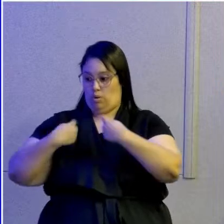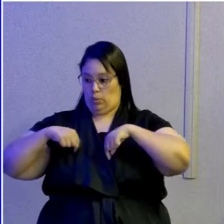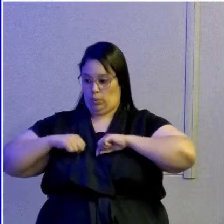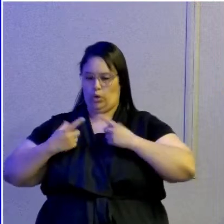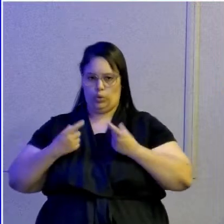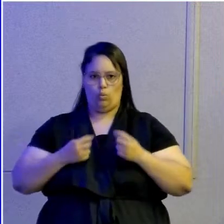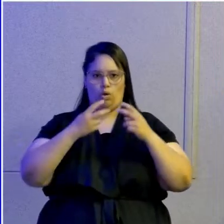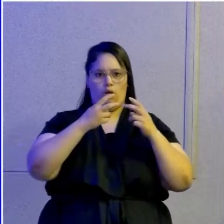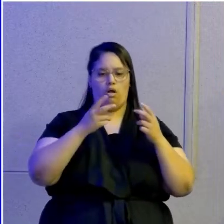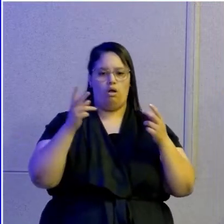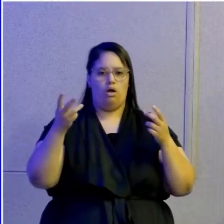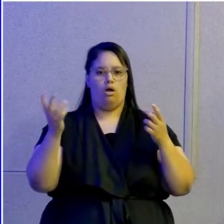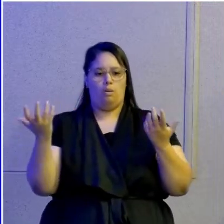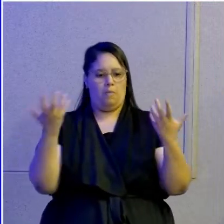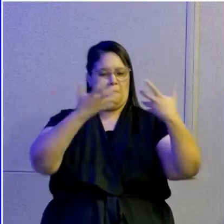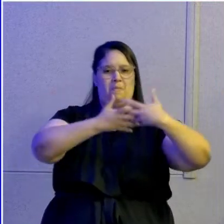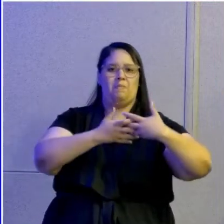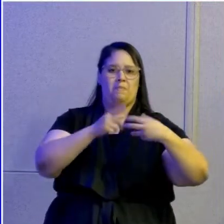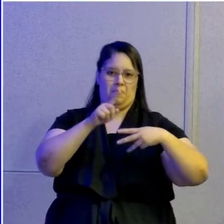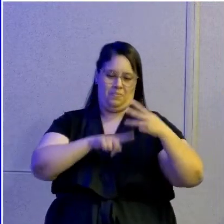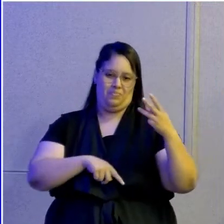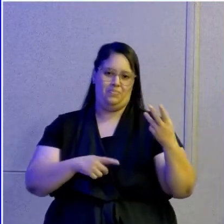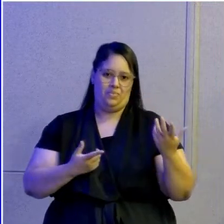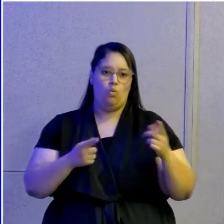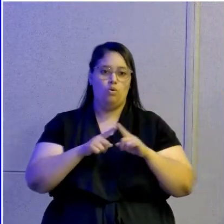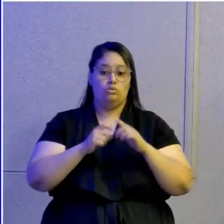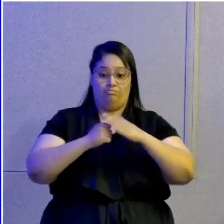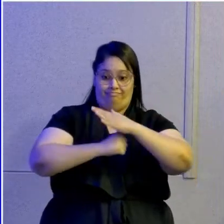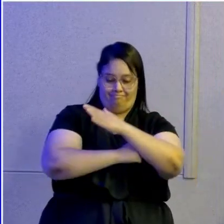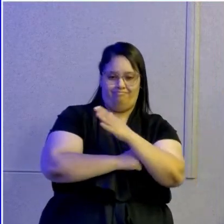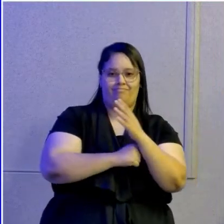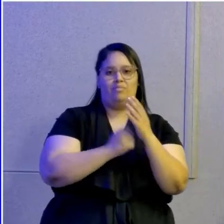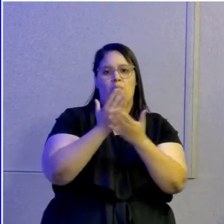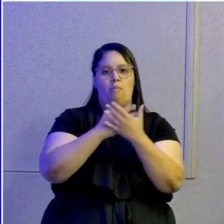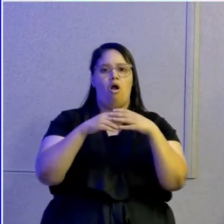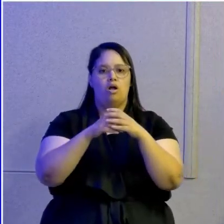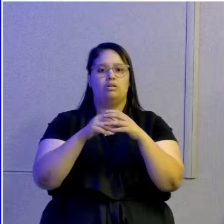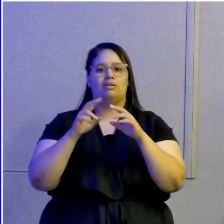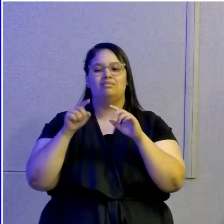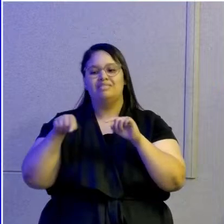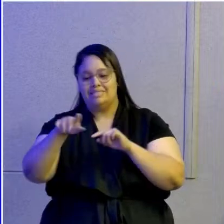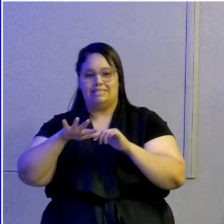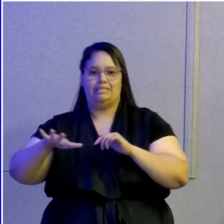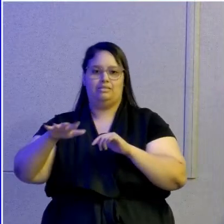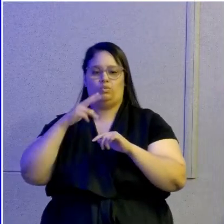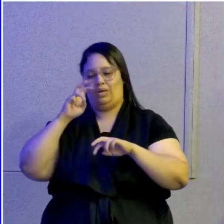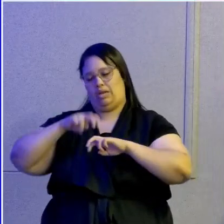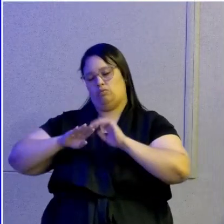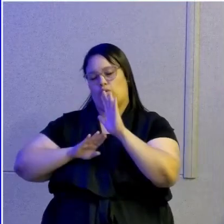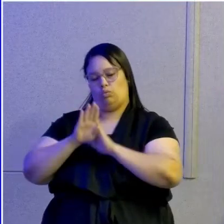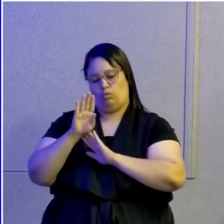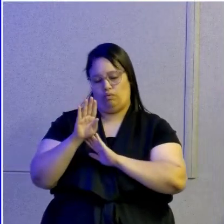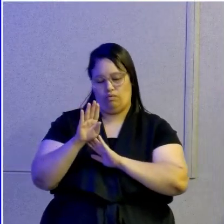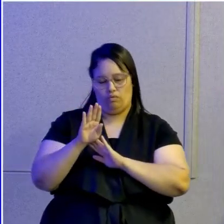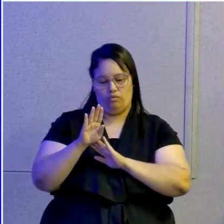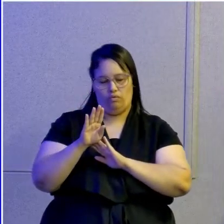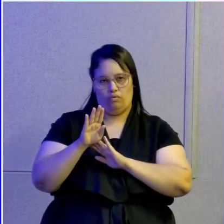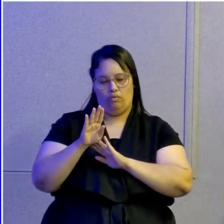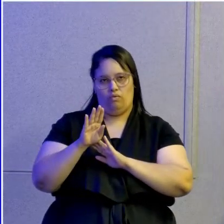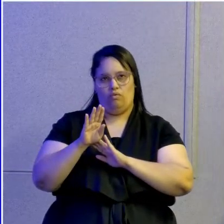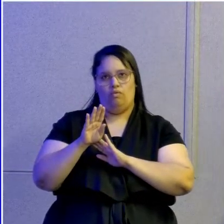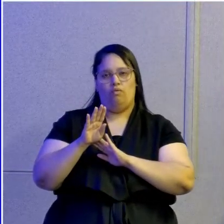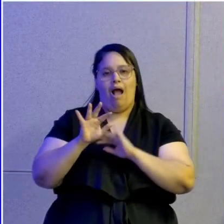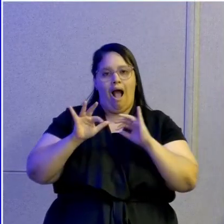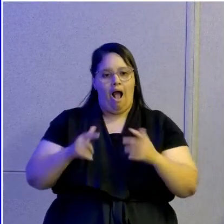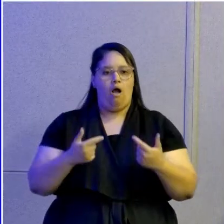is absolutely pivotal and the foundational aspect. But it's an area we certainly need to improve on, is the